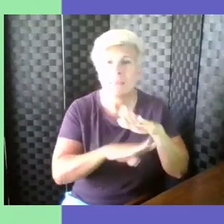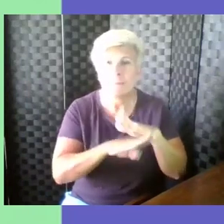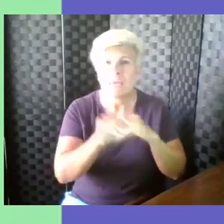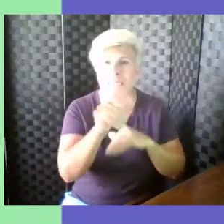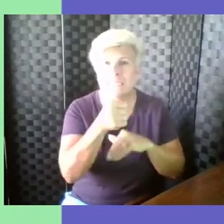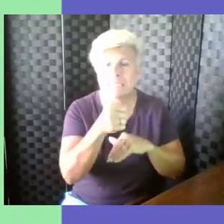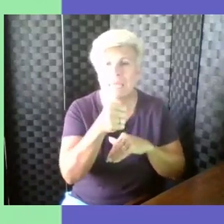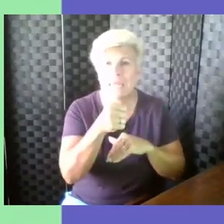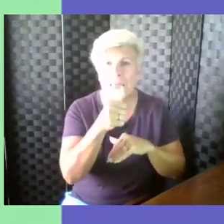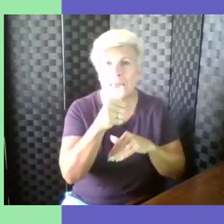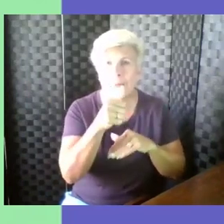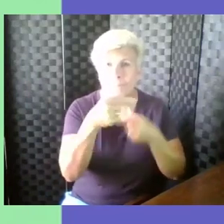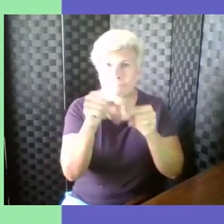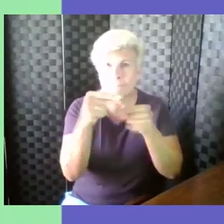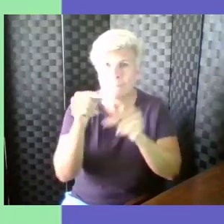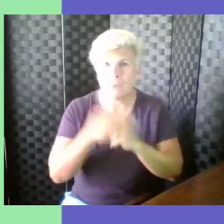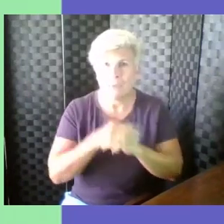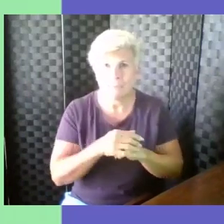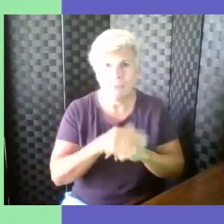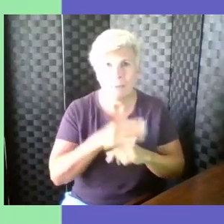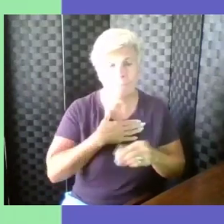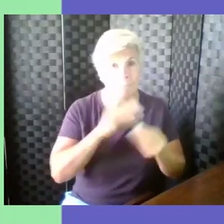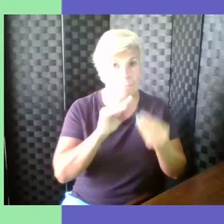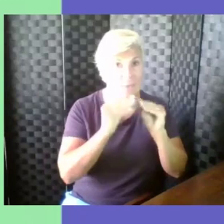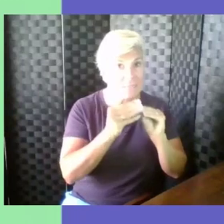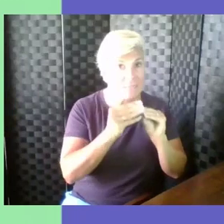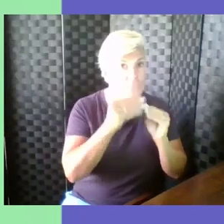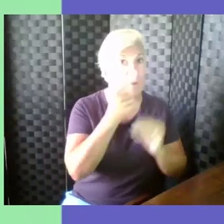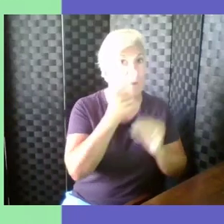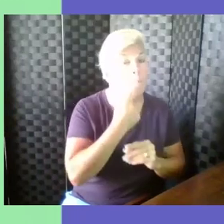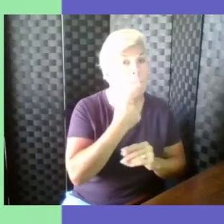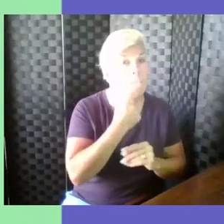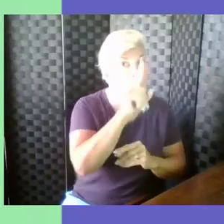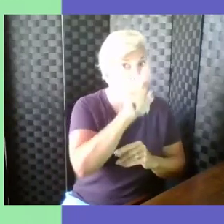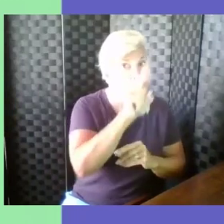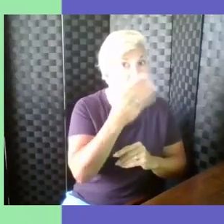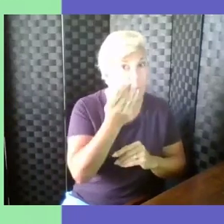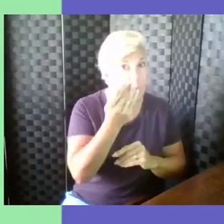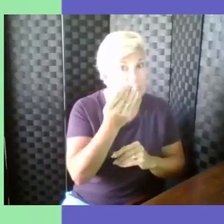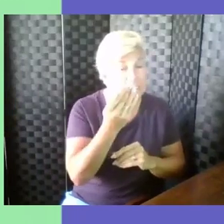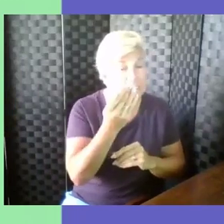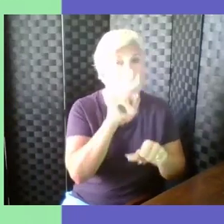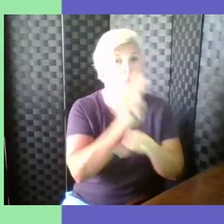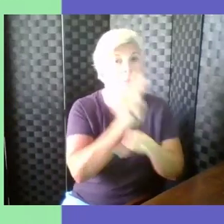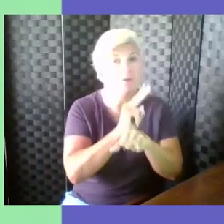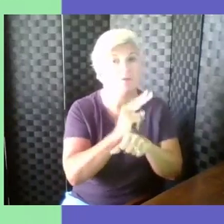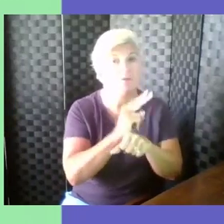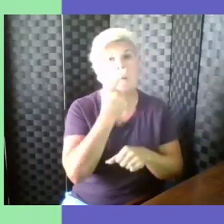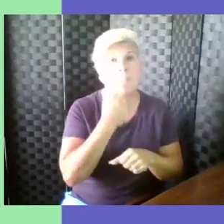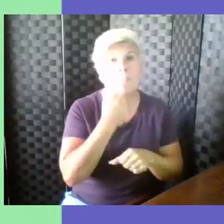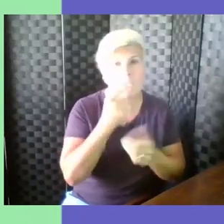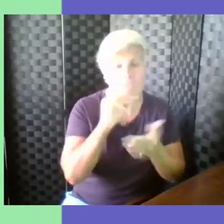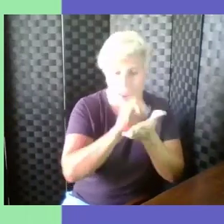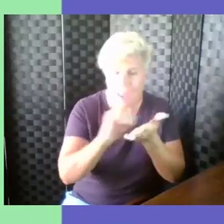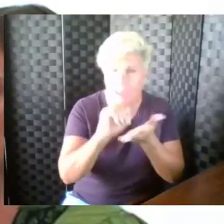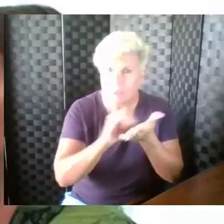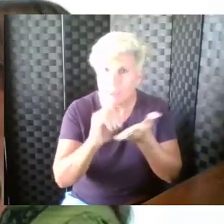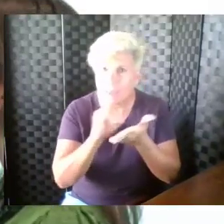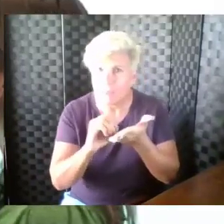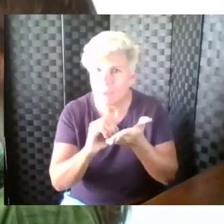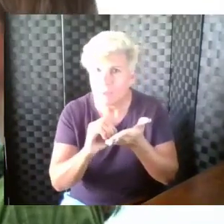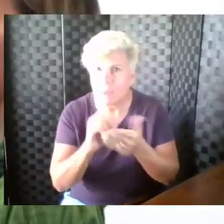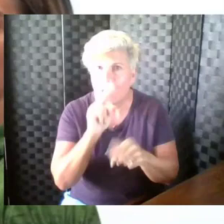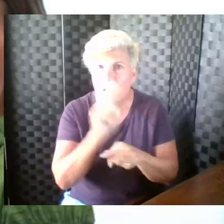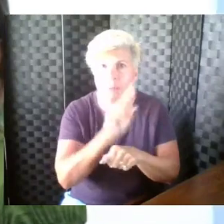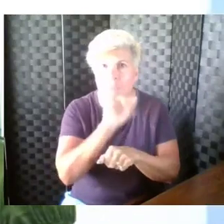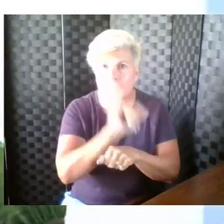blocks. Did you notice how my number here is red, my 114? I'm going to use a red pen, crayon, colored pencil, and